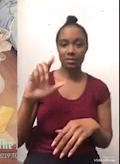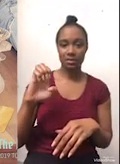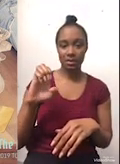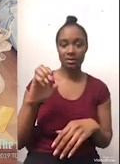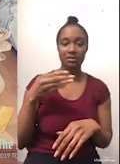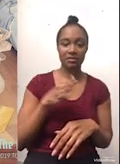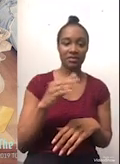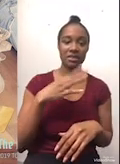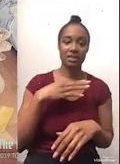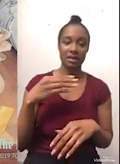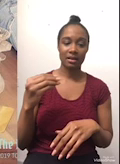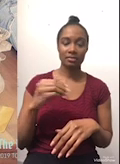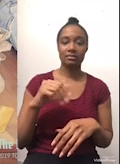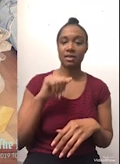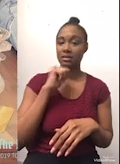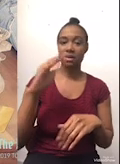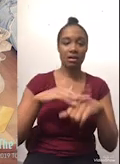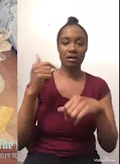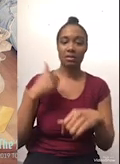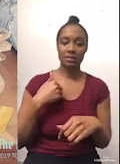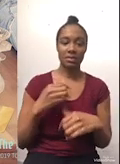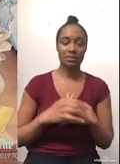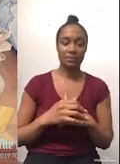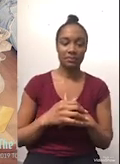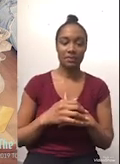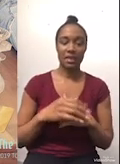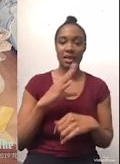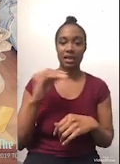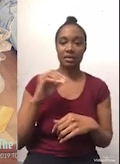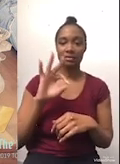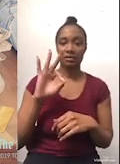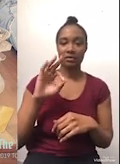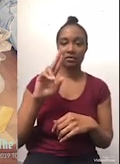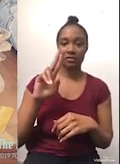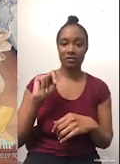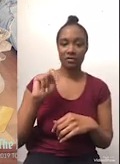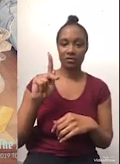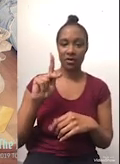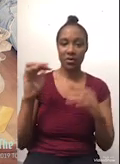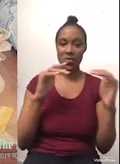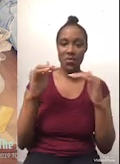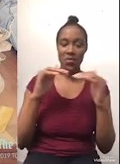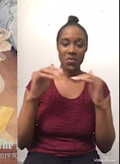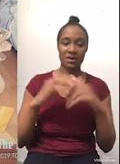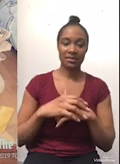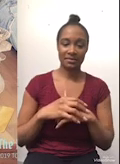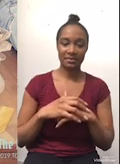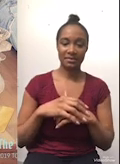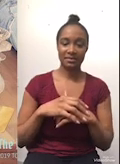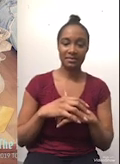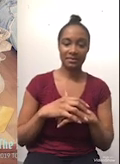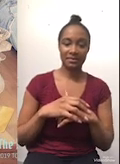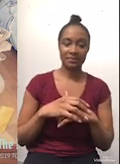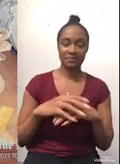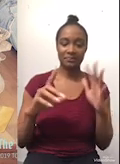also enjoy listening to the album Funk War Bounce, Volume 1 by Calvin Harris. Beetle,